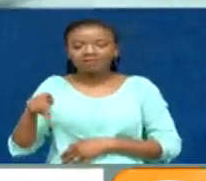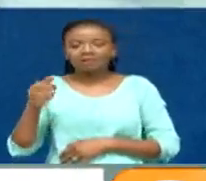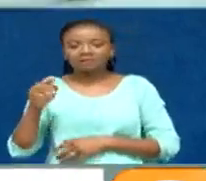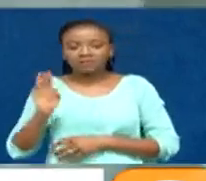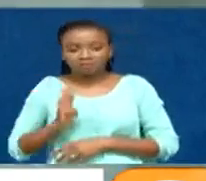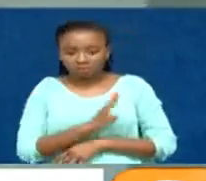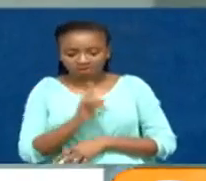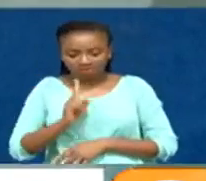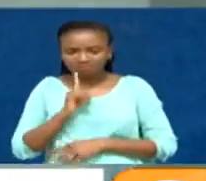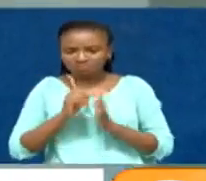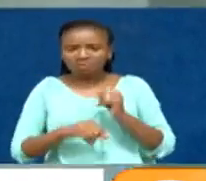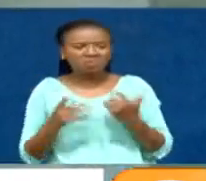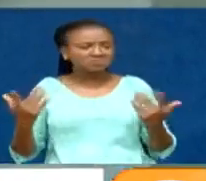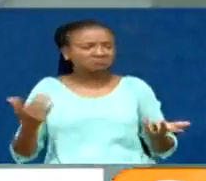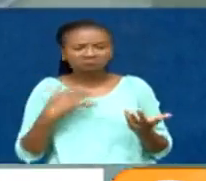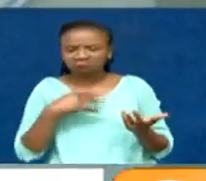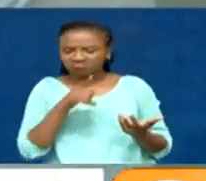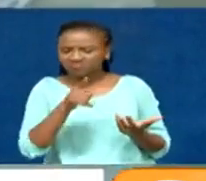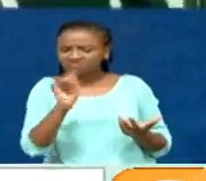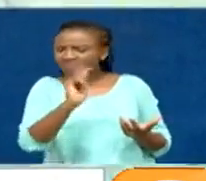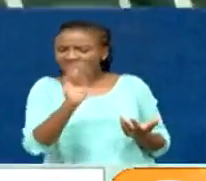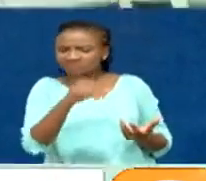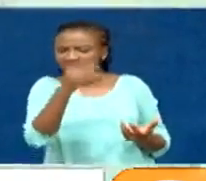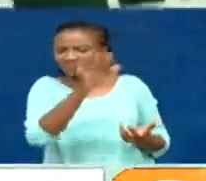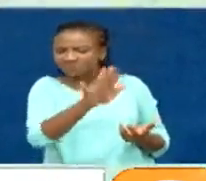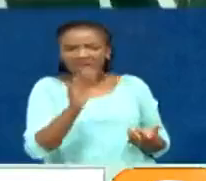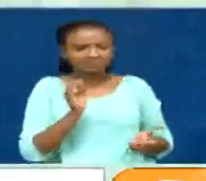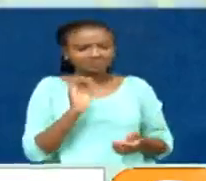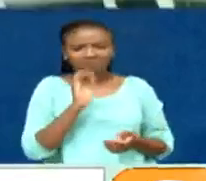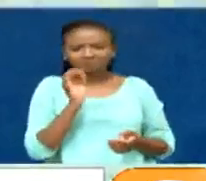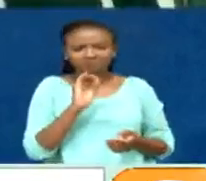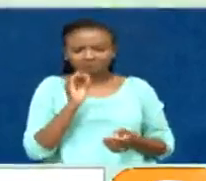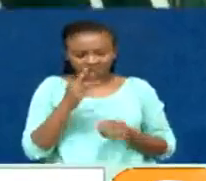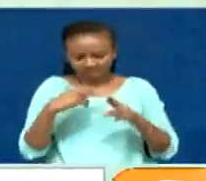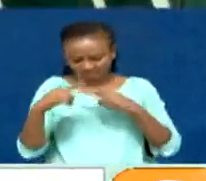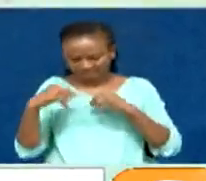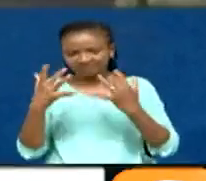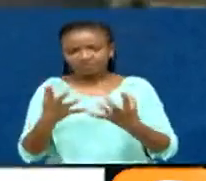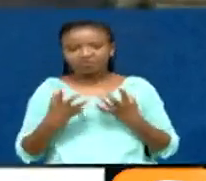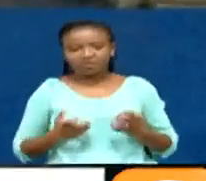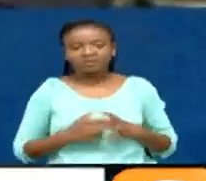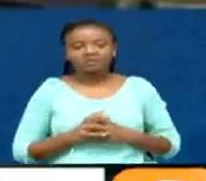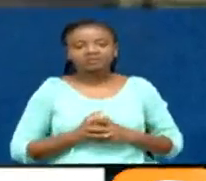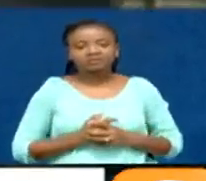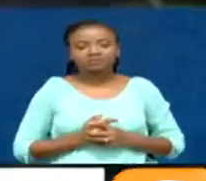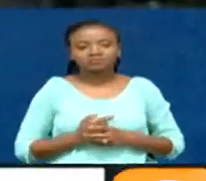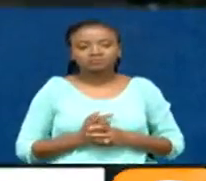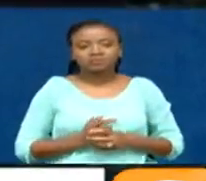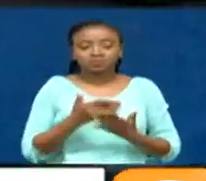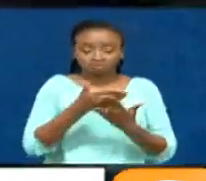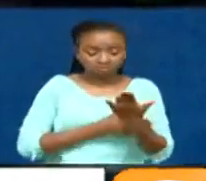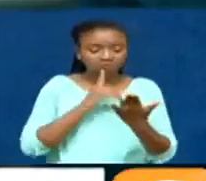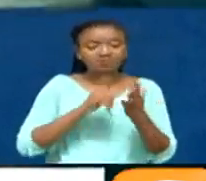to reconsider the ballot papers tender that had been offered to Greek firm Inform Lycos SA Holdings. Reports indicate